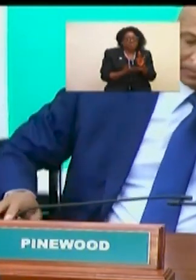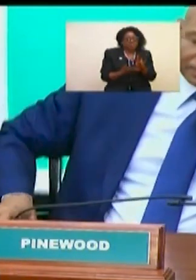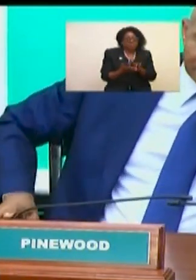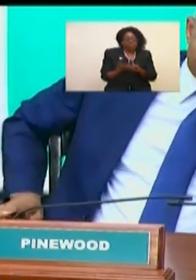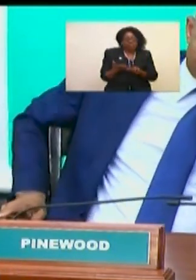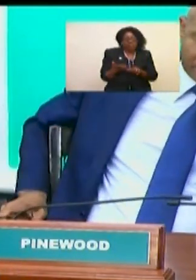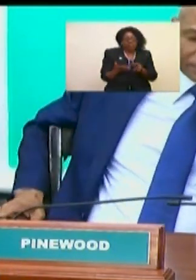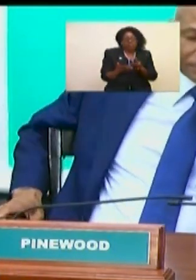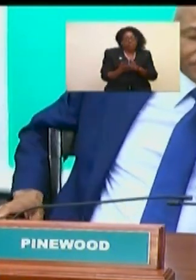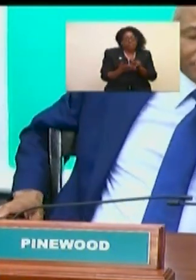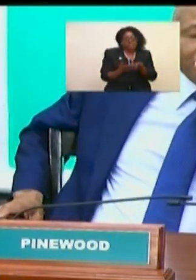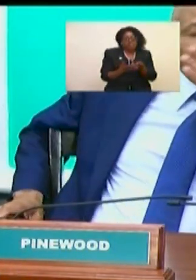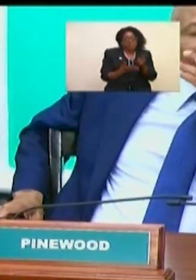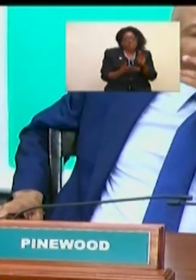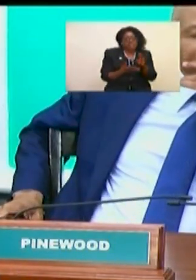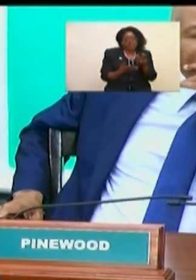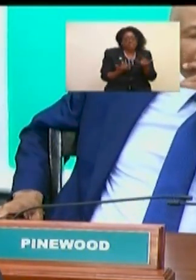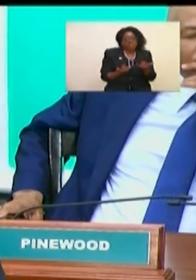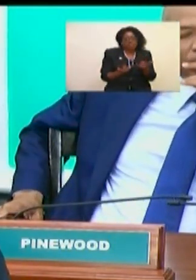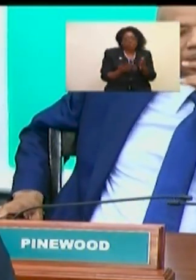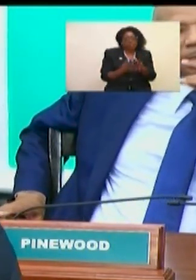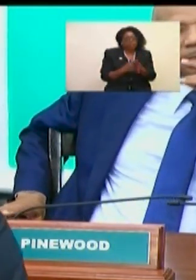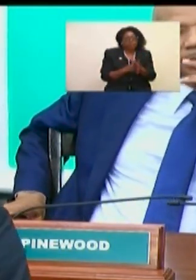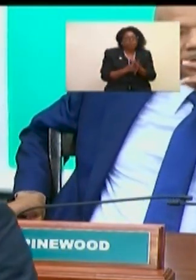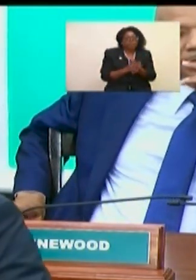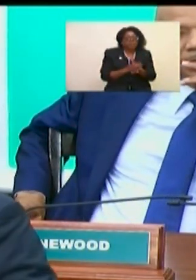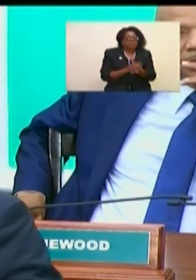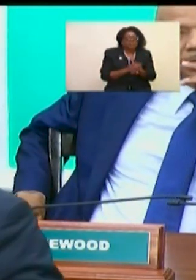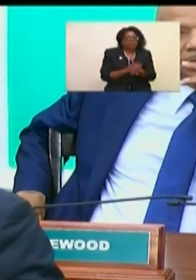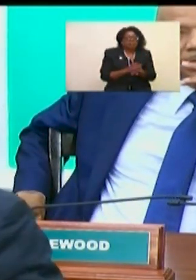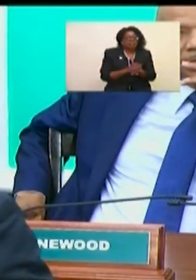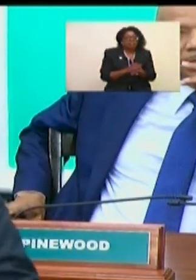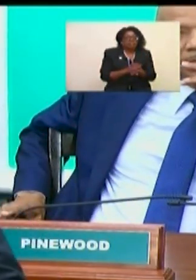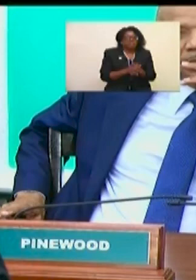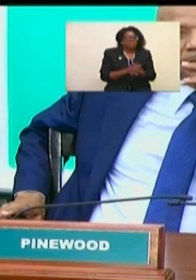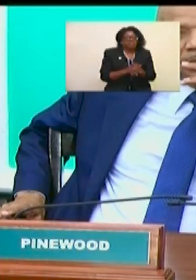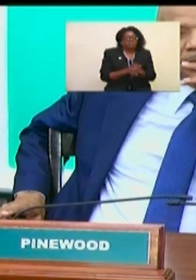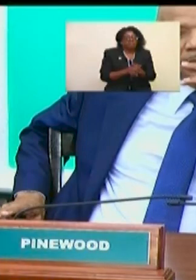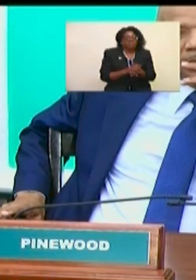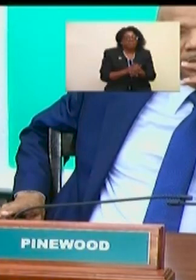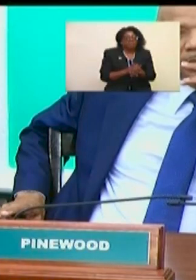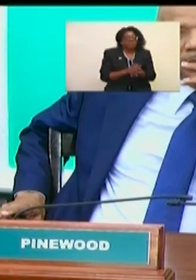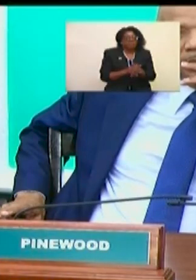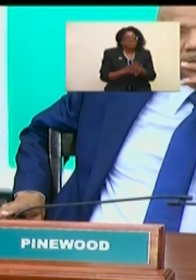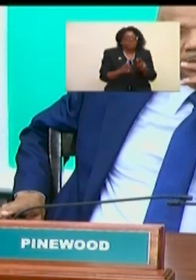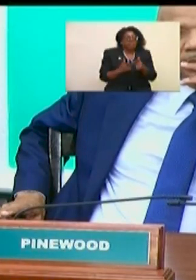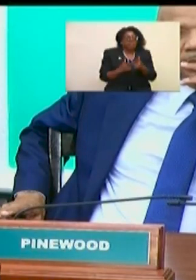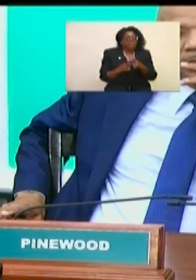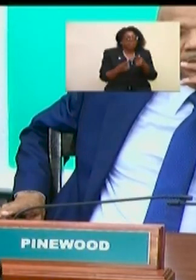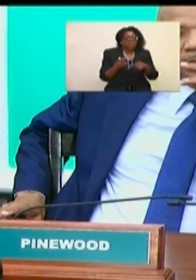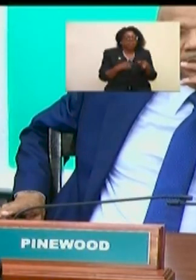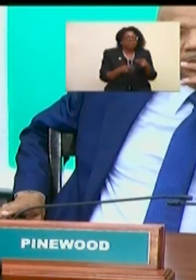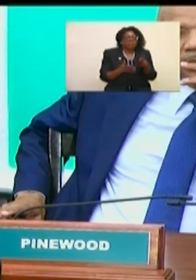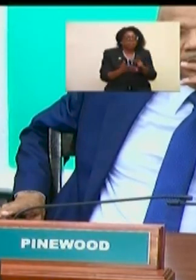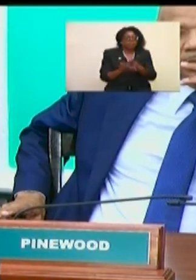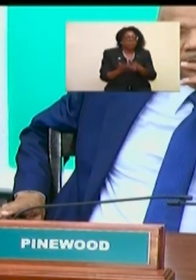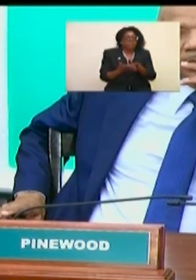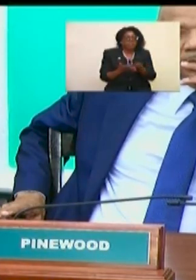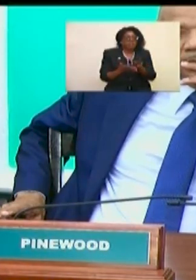That was 6. 1.1. See, then you go to page